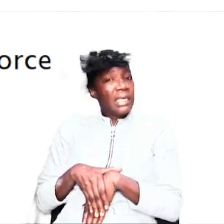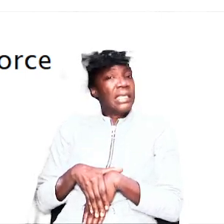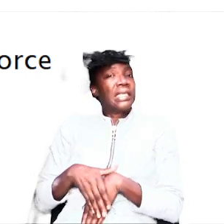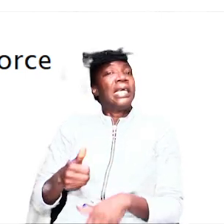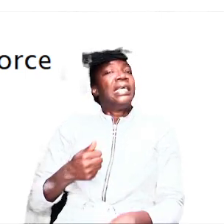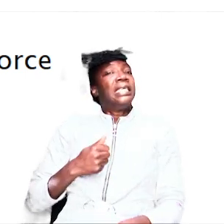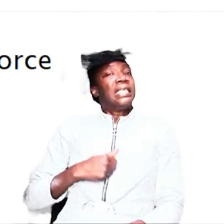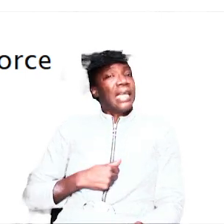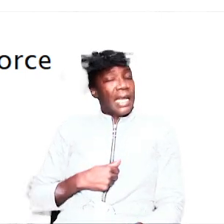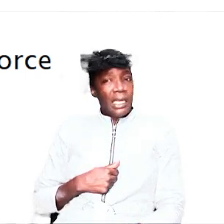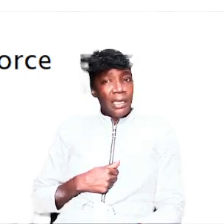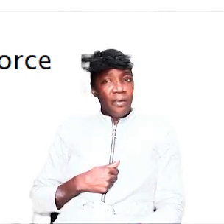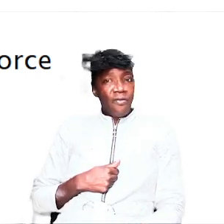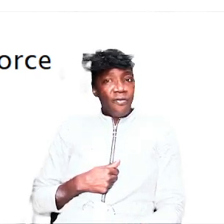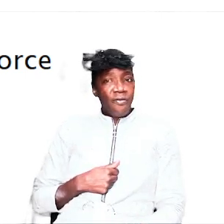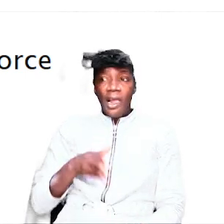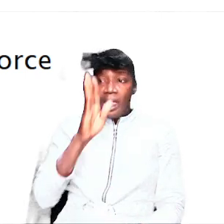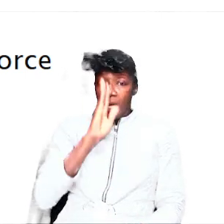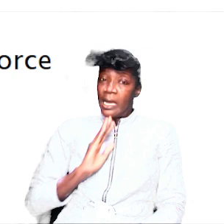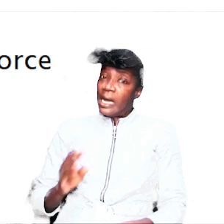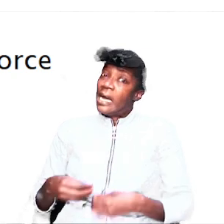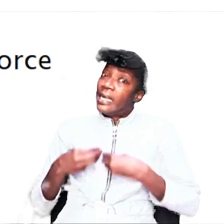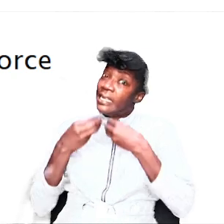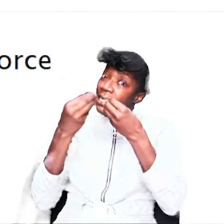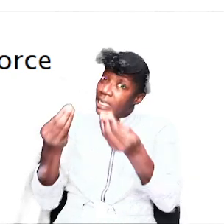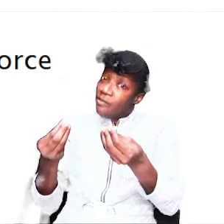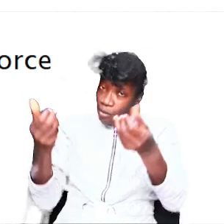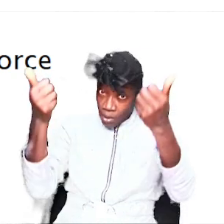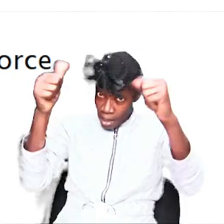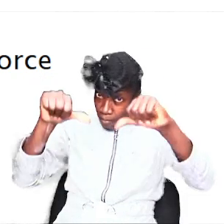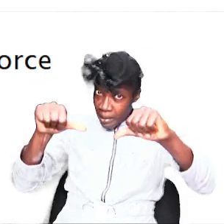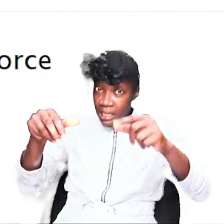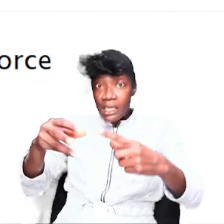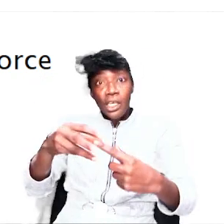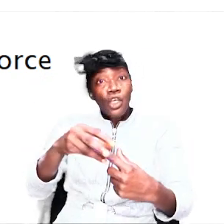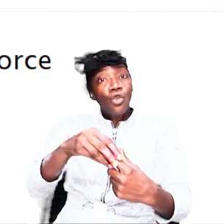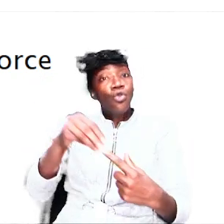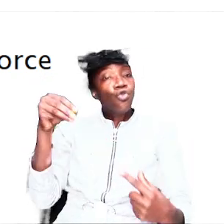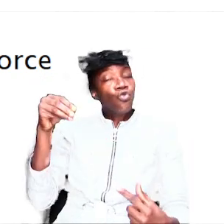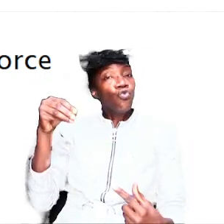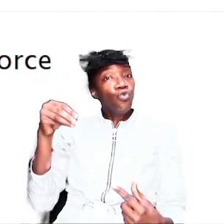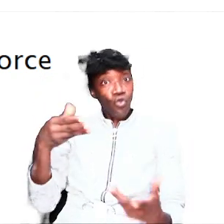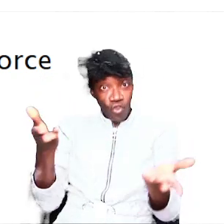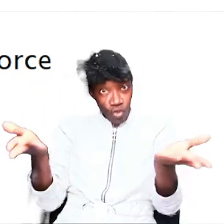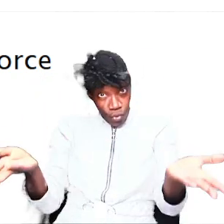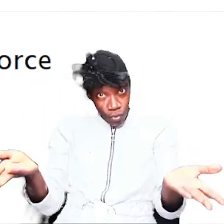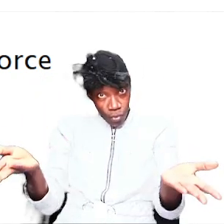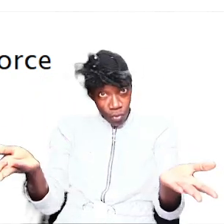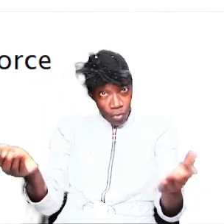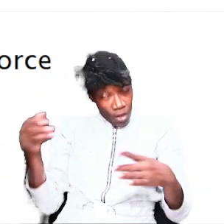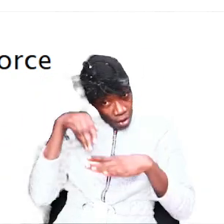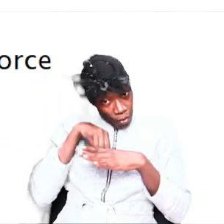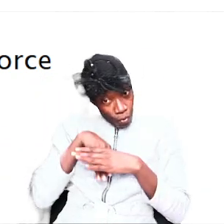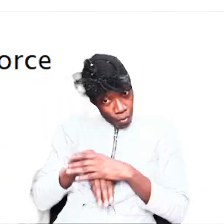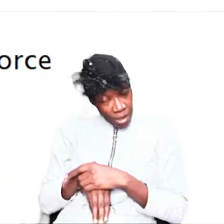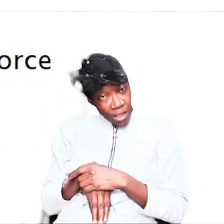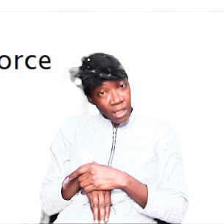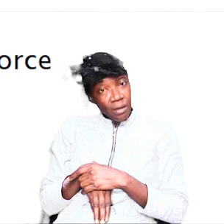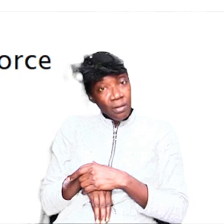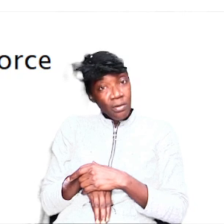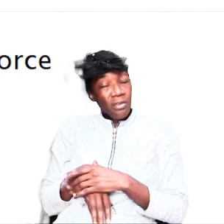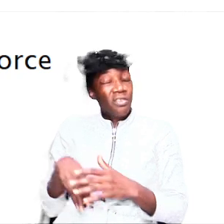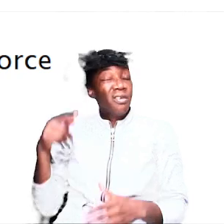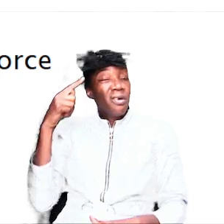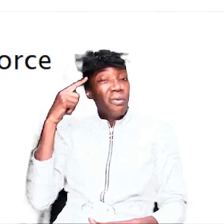gives each and every one of us the ability to choose. And within us, we